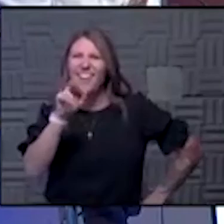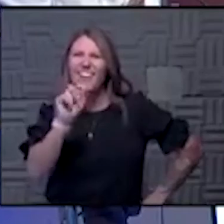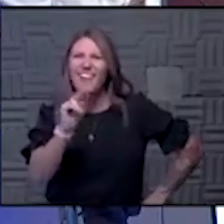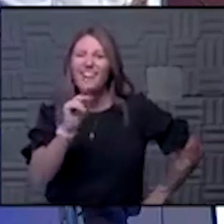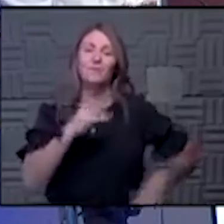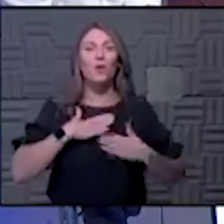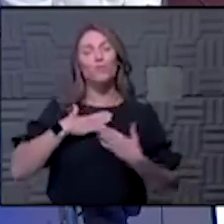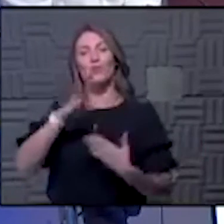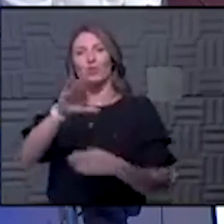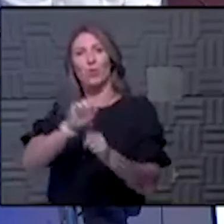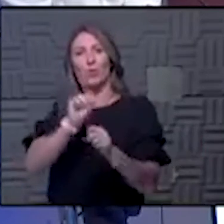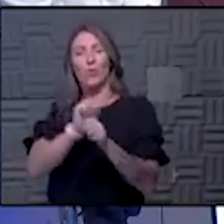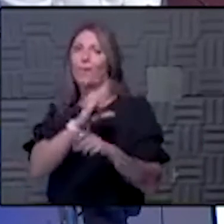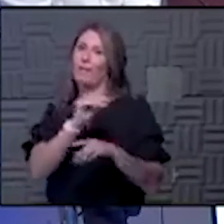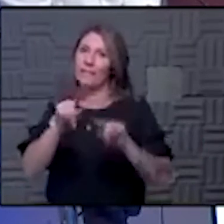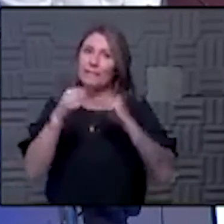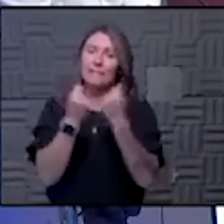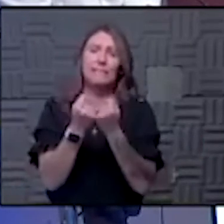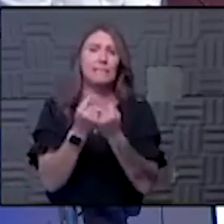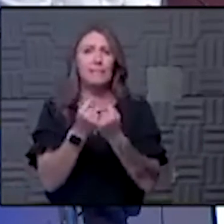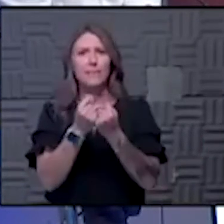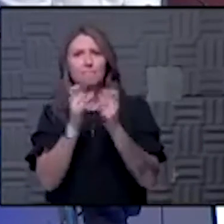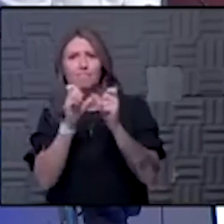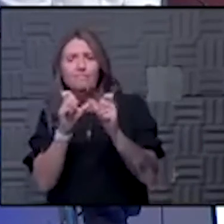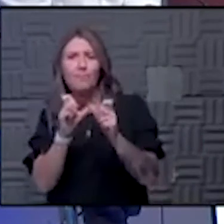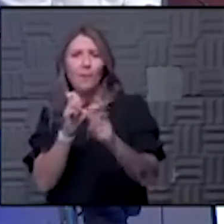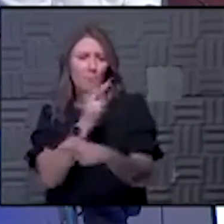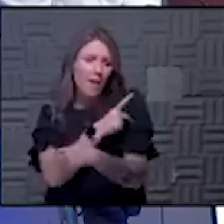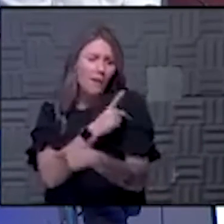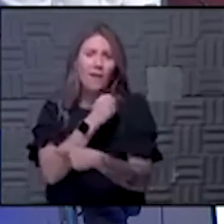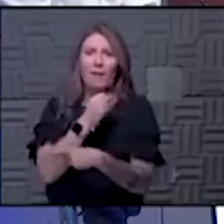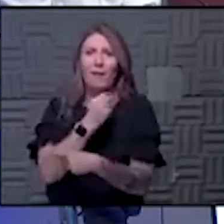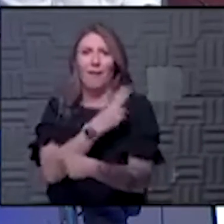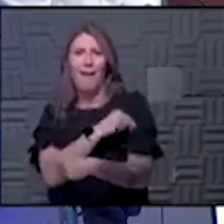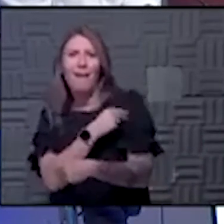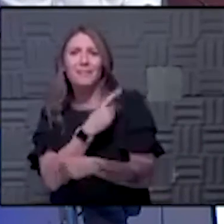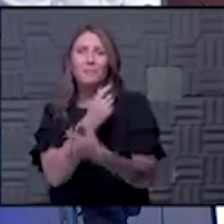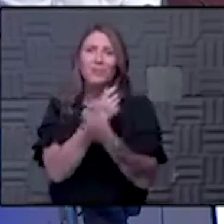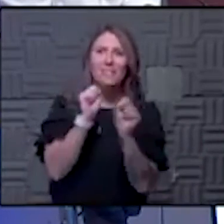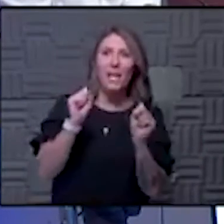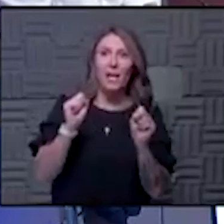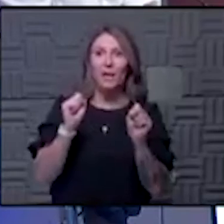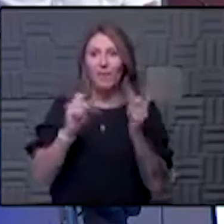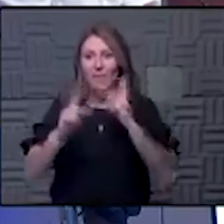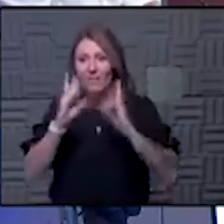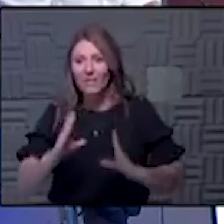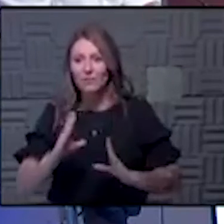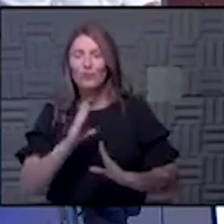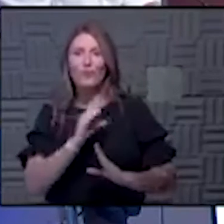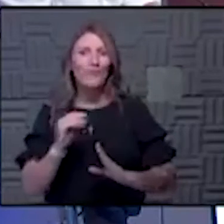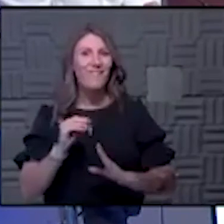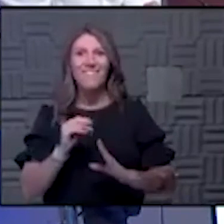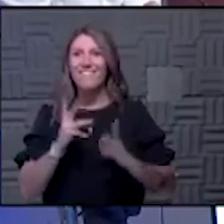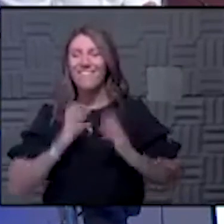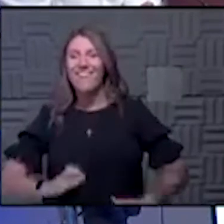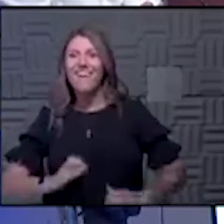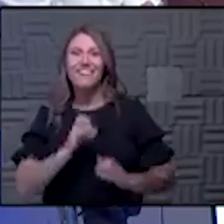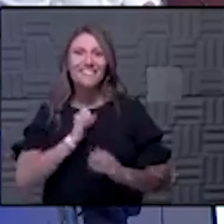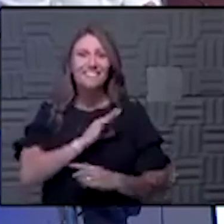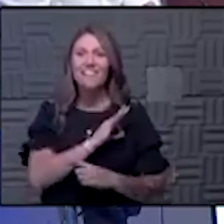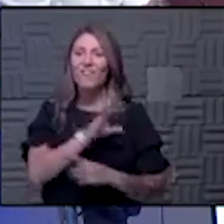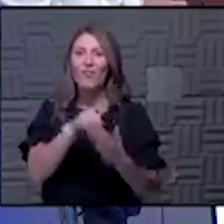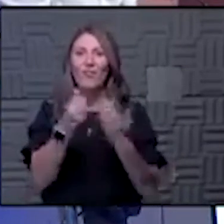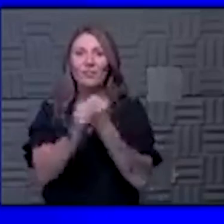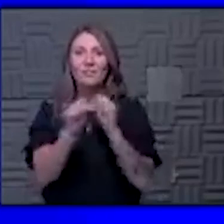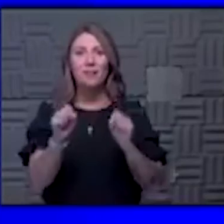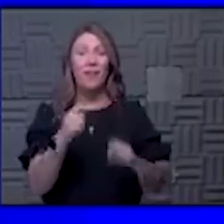Appreciate the great work of you and your team to help keep our patients, keep our hospitals safe, our visitors safe, and our staff safe. Hawk?